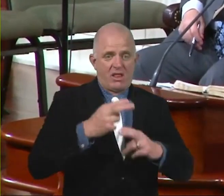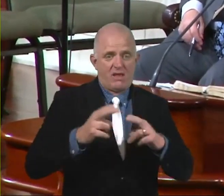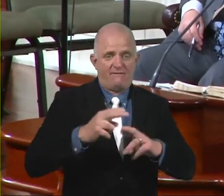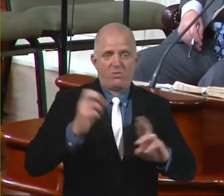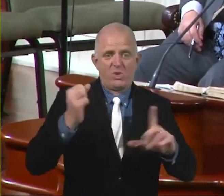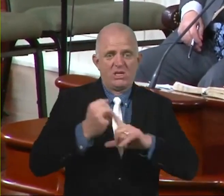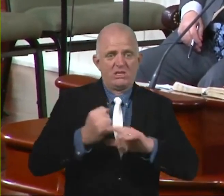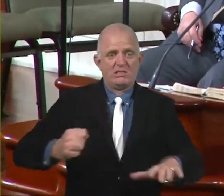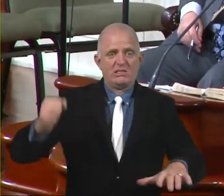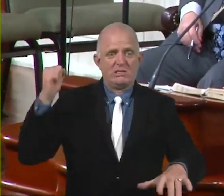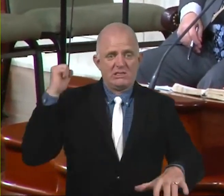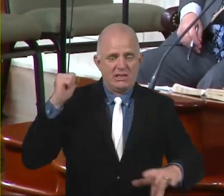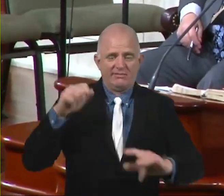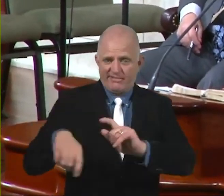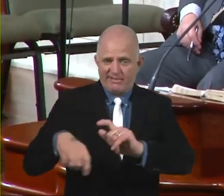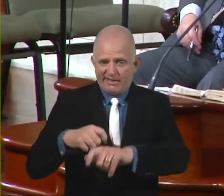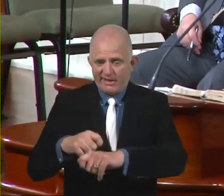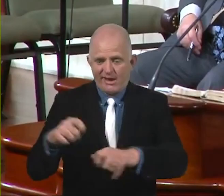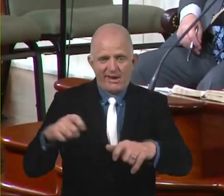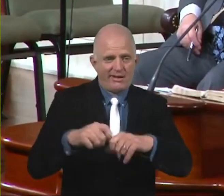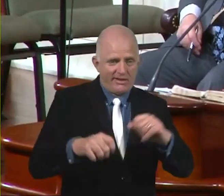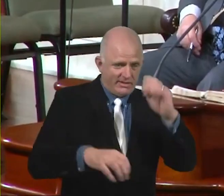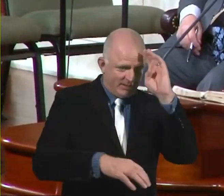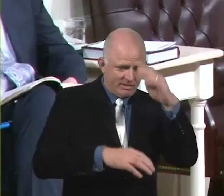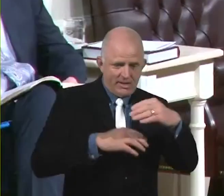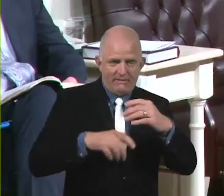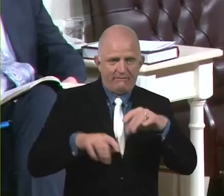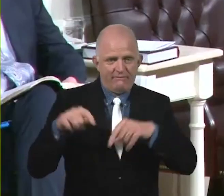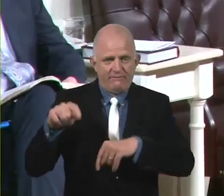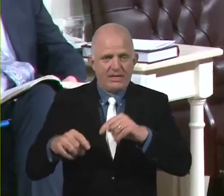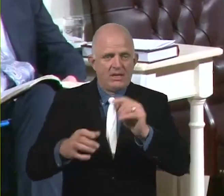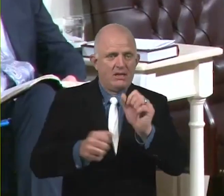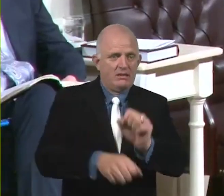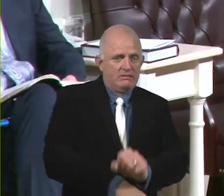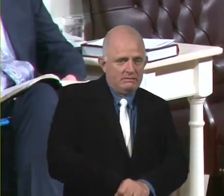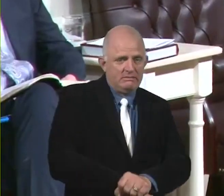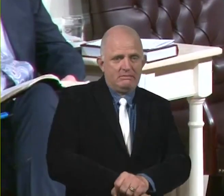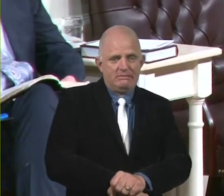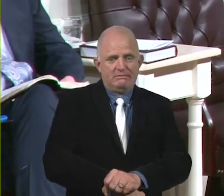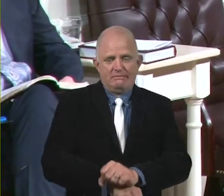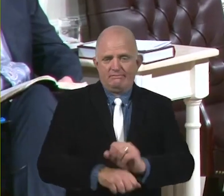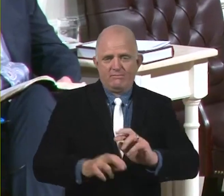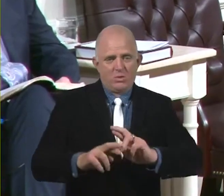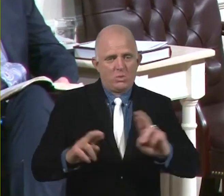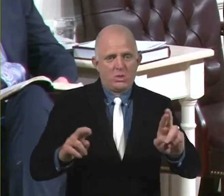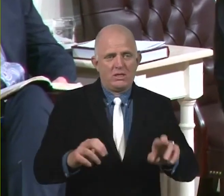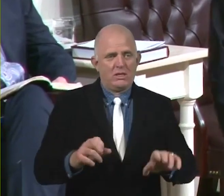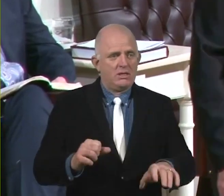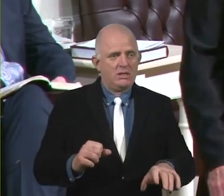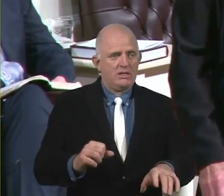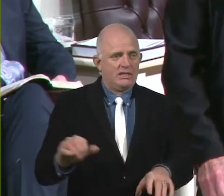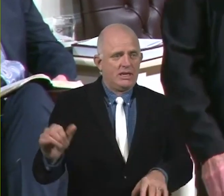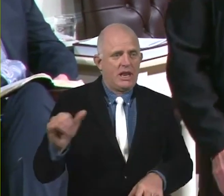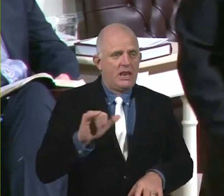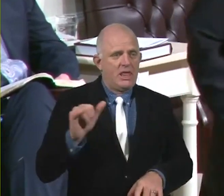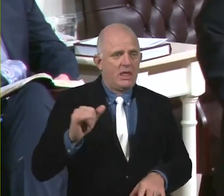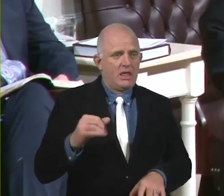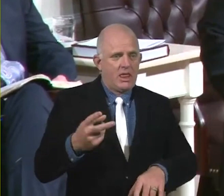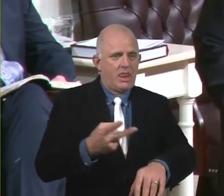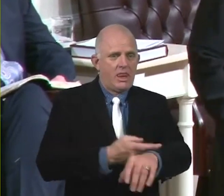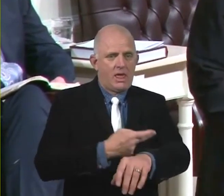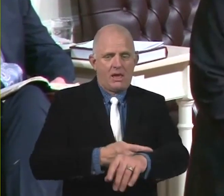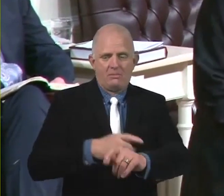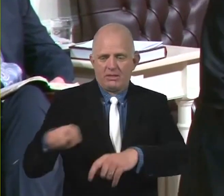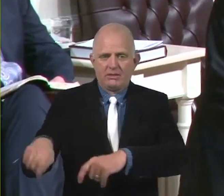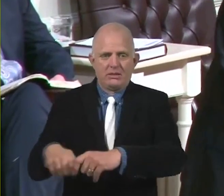He tied his son's feet, tied his son's arms like he would the front feet and back feet of the lamb. And then